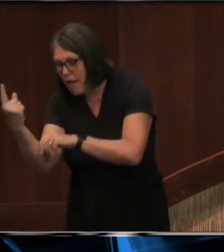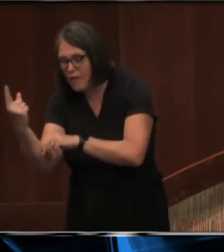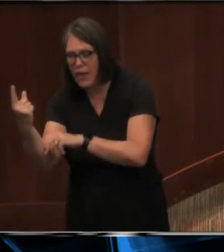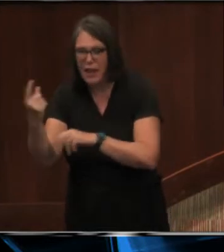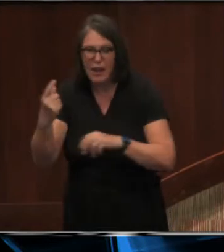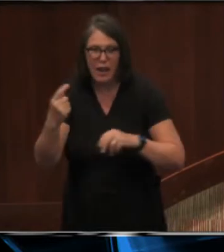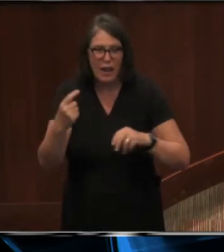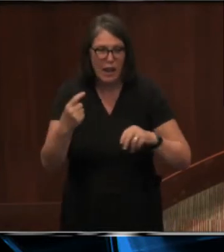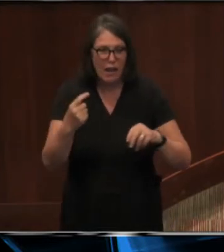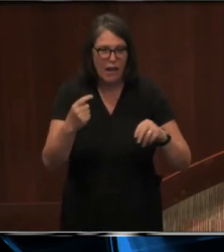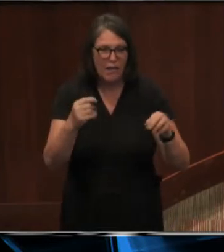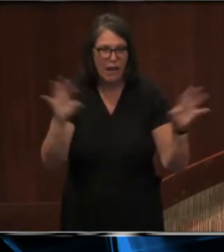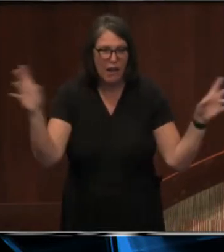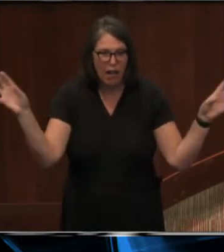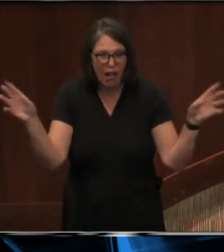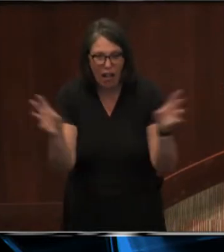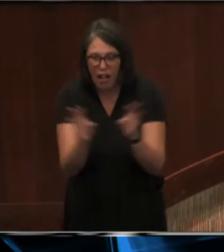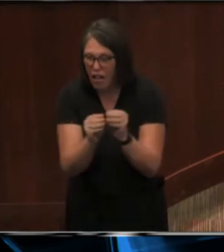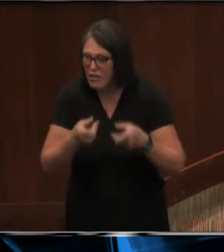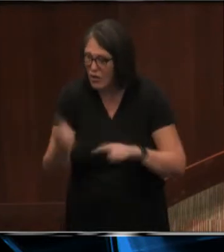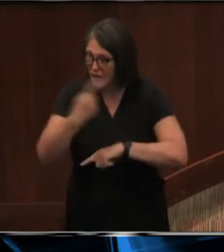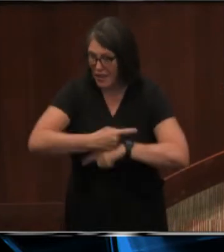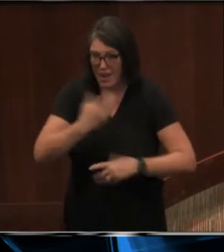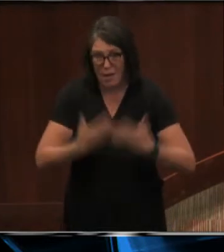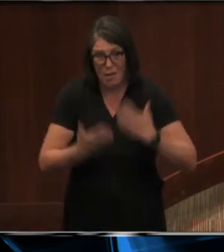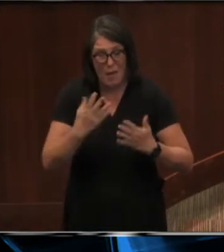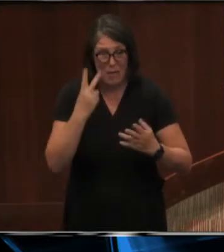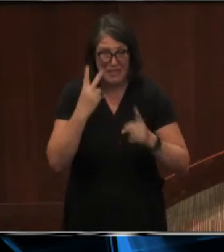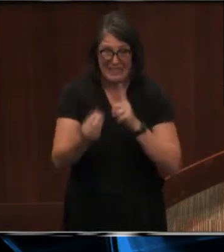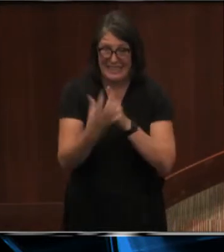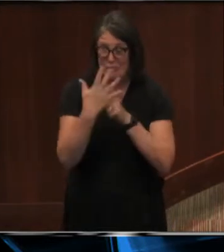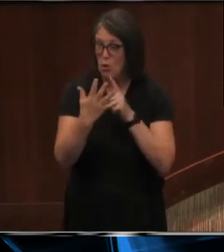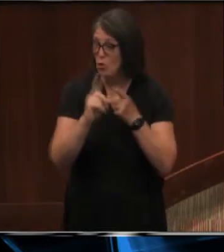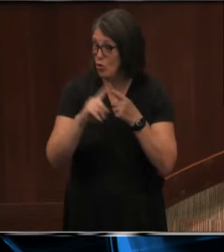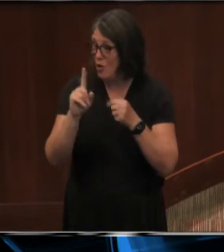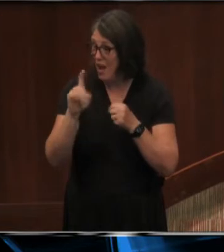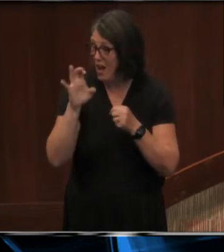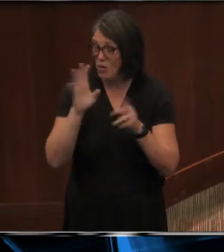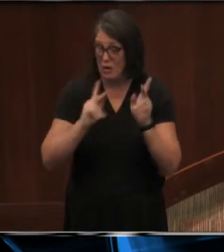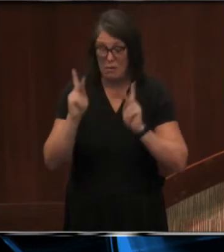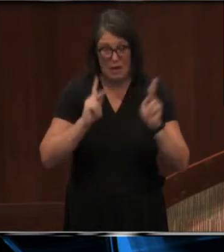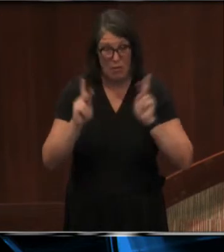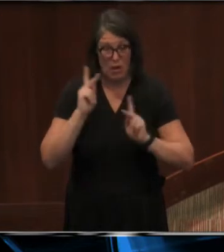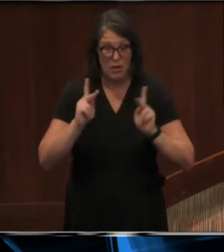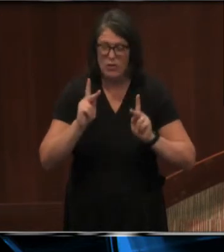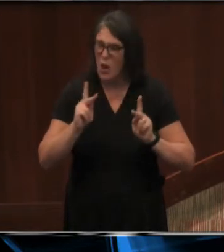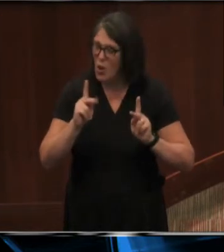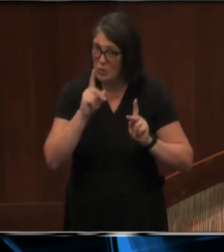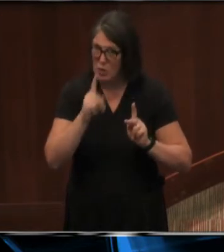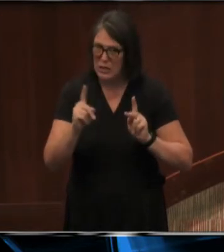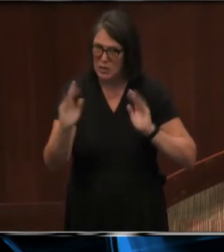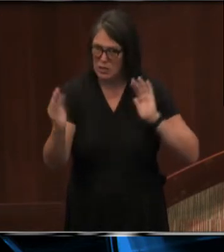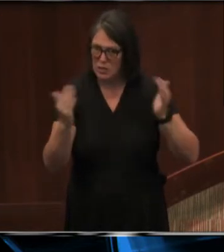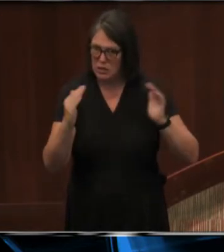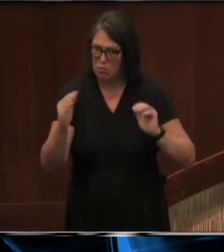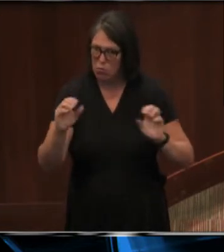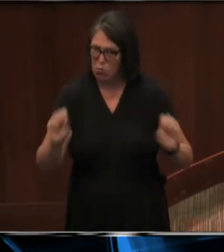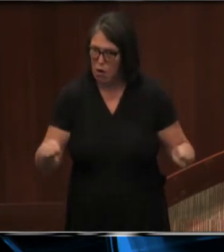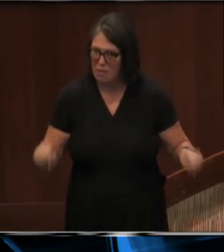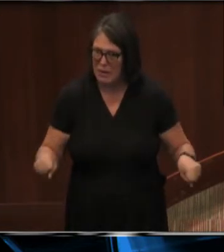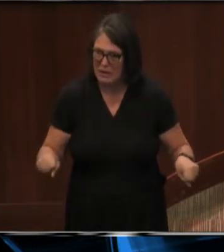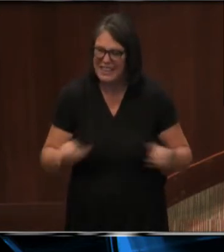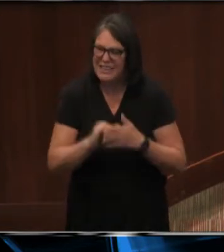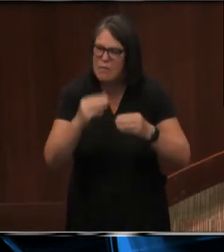hung out with 100 people. So my risk of exposure just based on probabilities goes up. So that's kind of